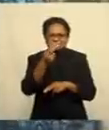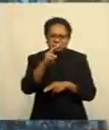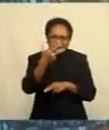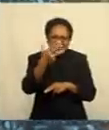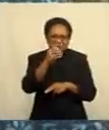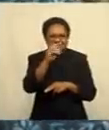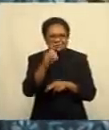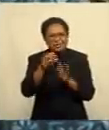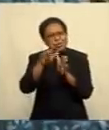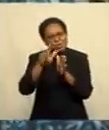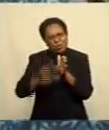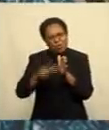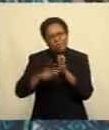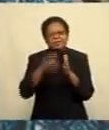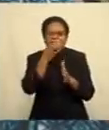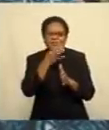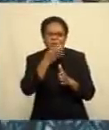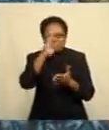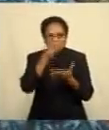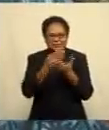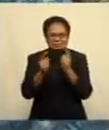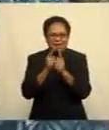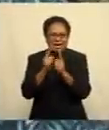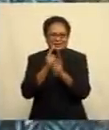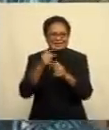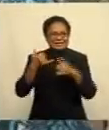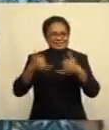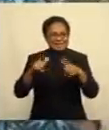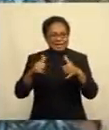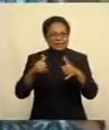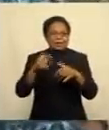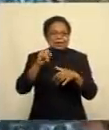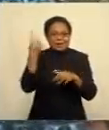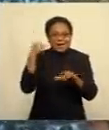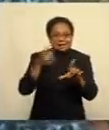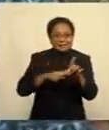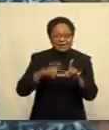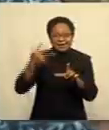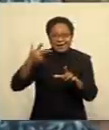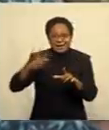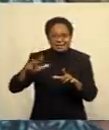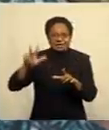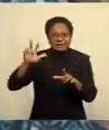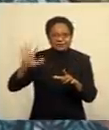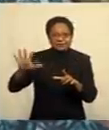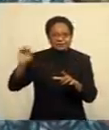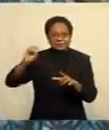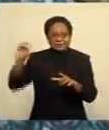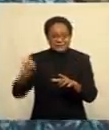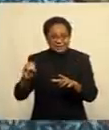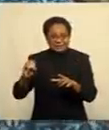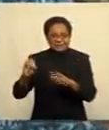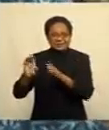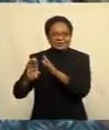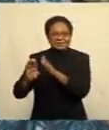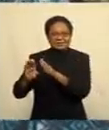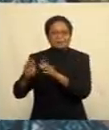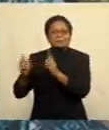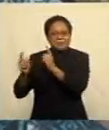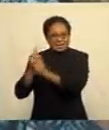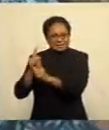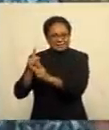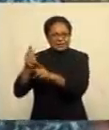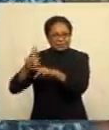very low. Last year we had 85% pass rate for Form 6 and